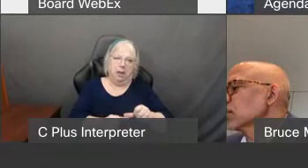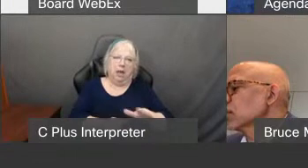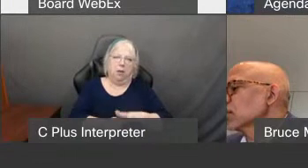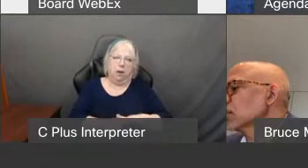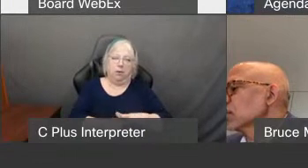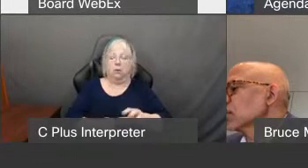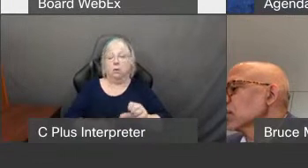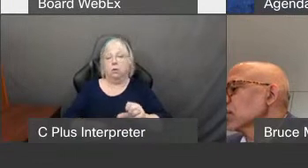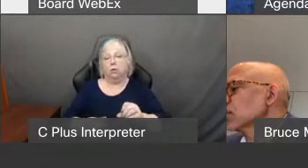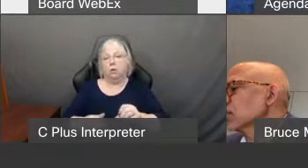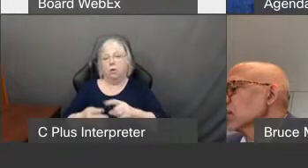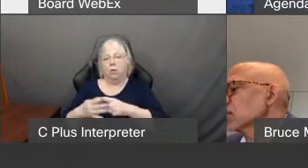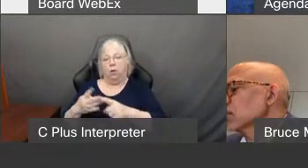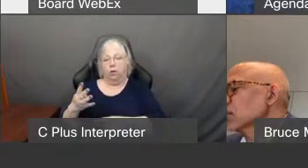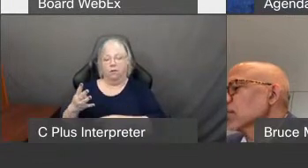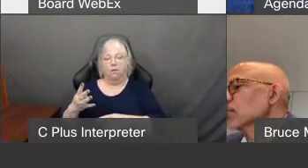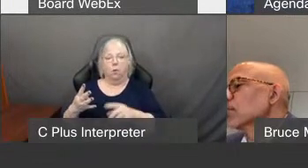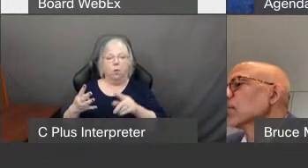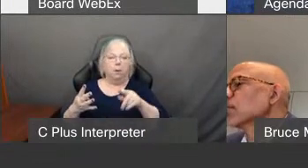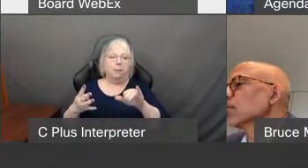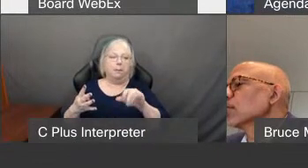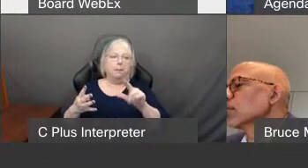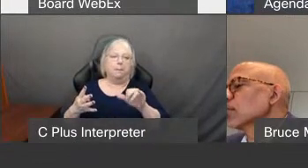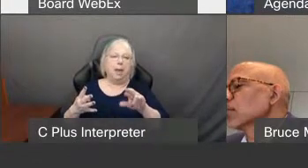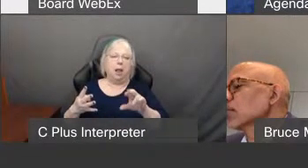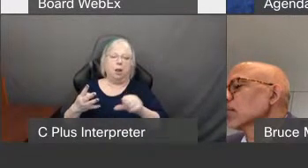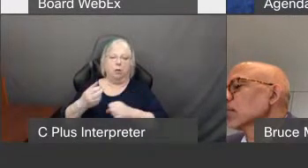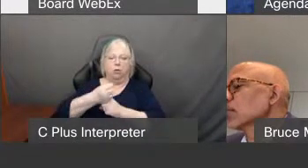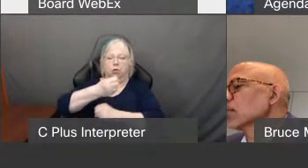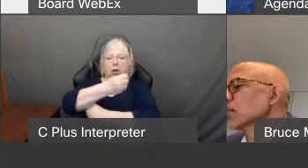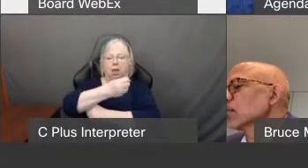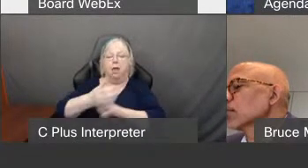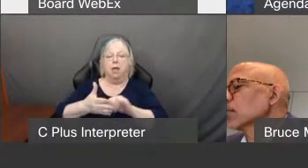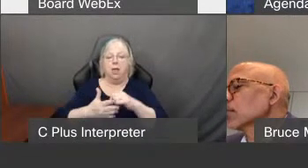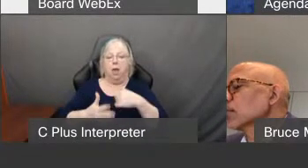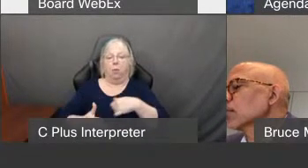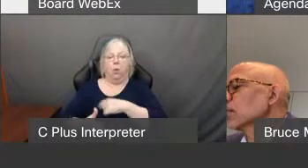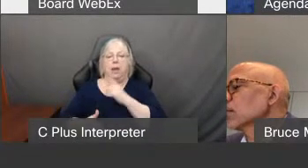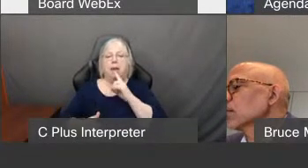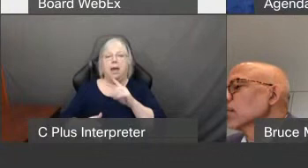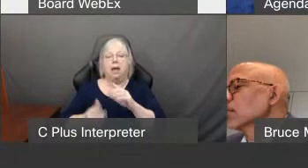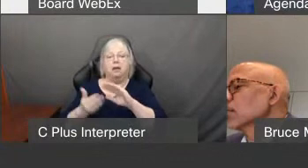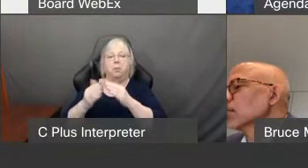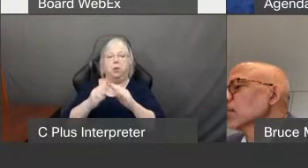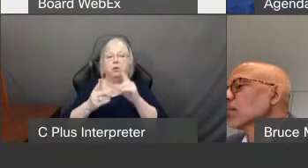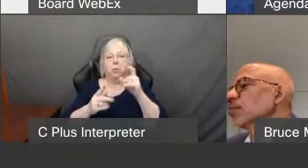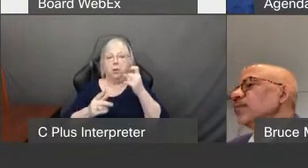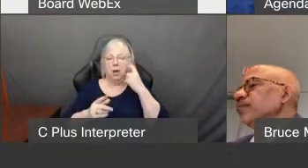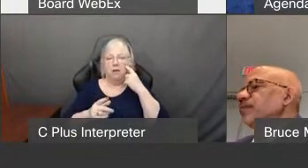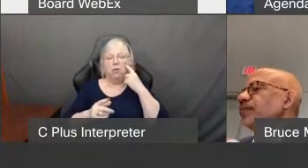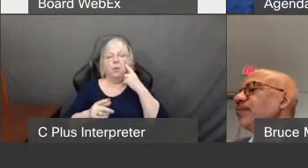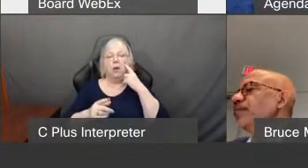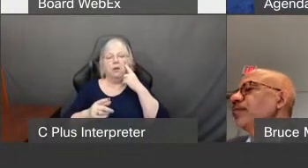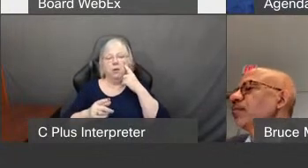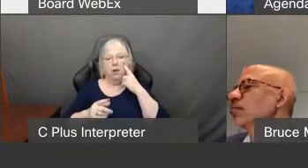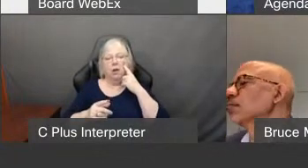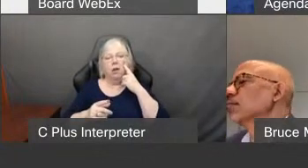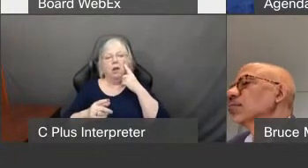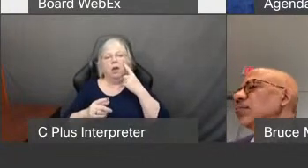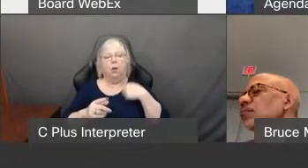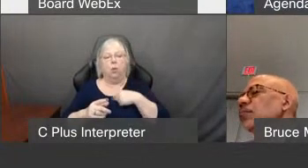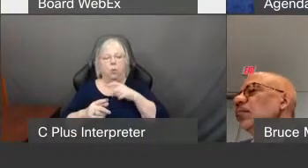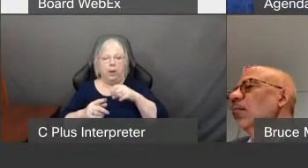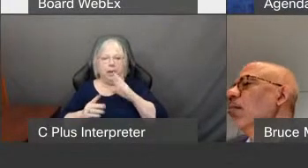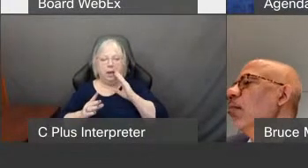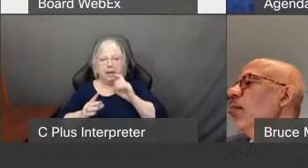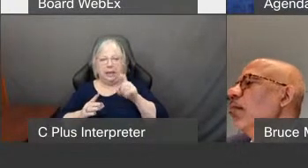that being said, those are the four pillars that we as a municipal government are called upon by our constituents to address with their